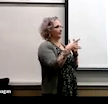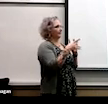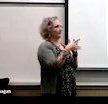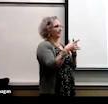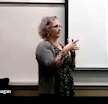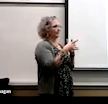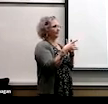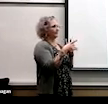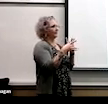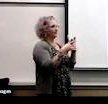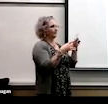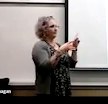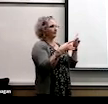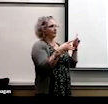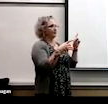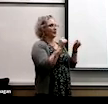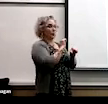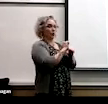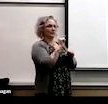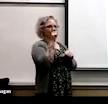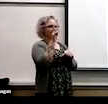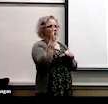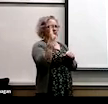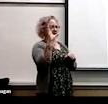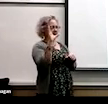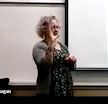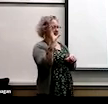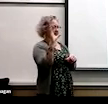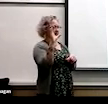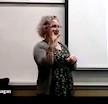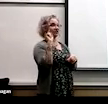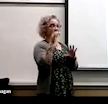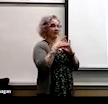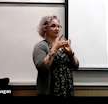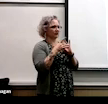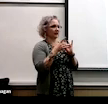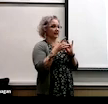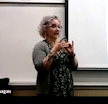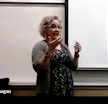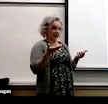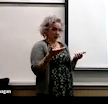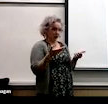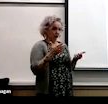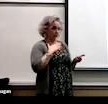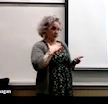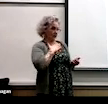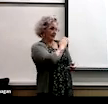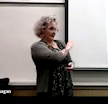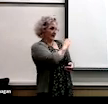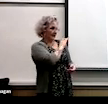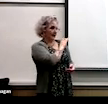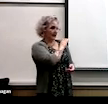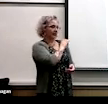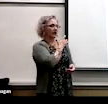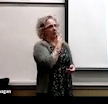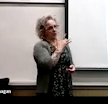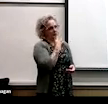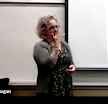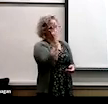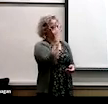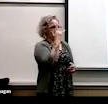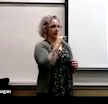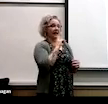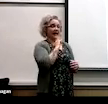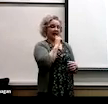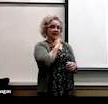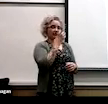Yes. now works in British Columbia, and she made a comment that she's lucky enough to work at a clinic where they start at age 14 and kind of